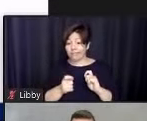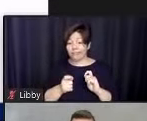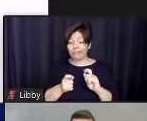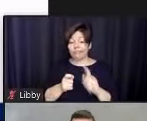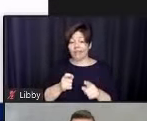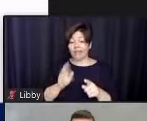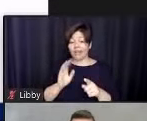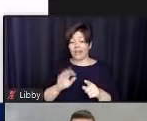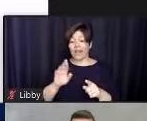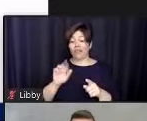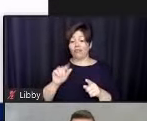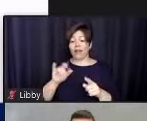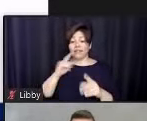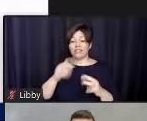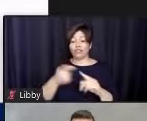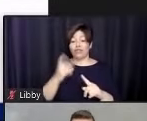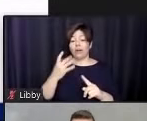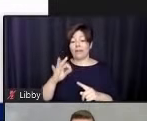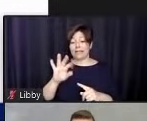Rowley decision from